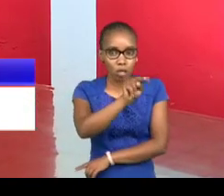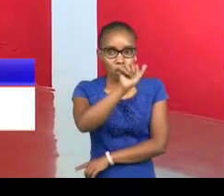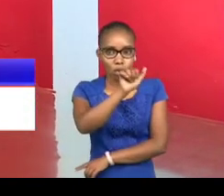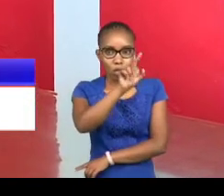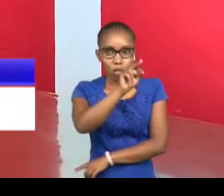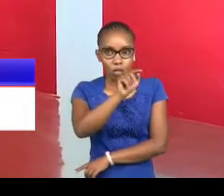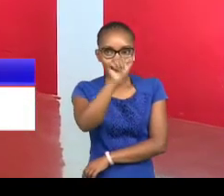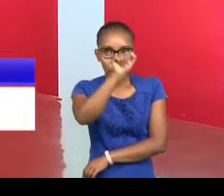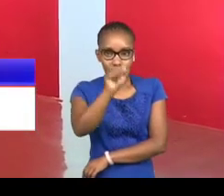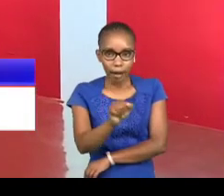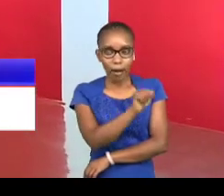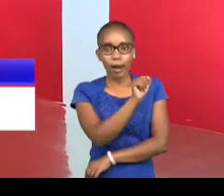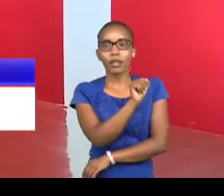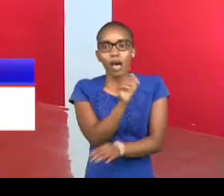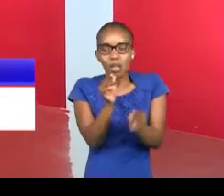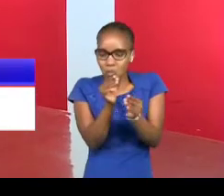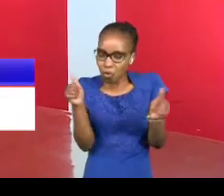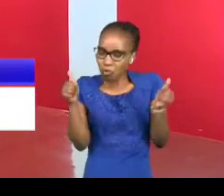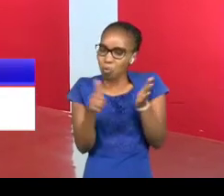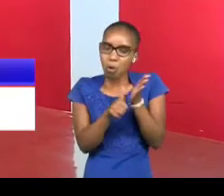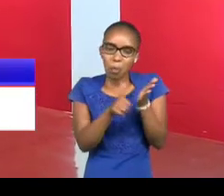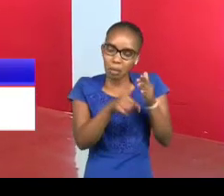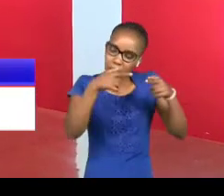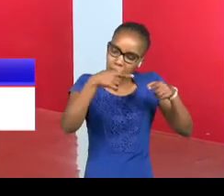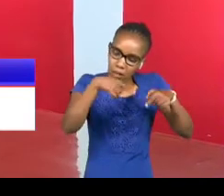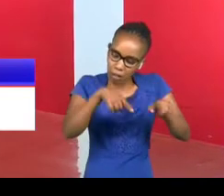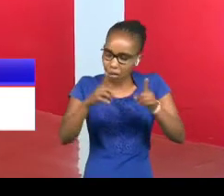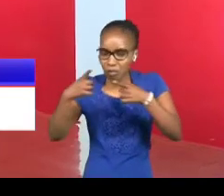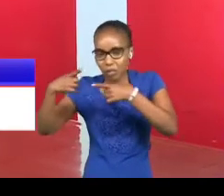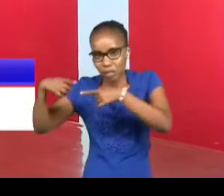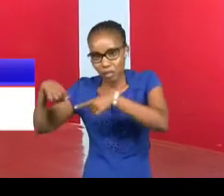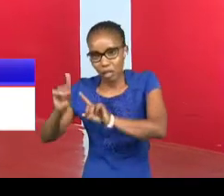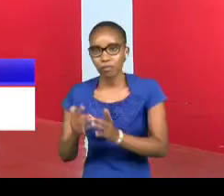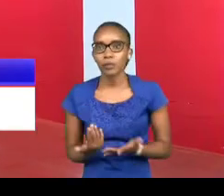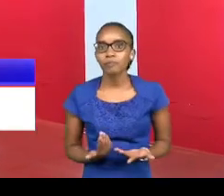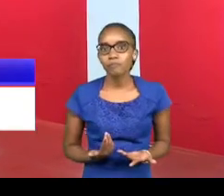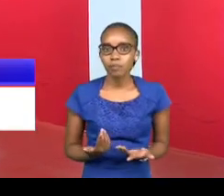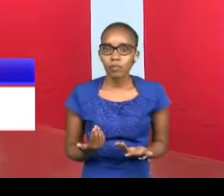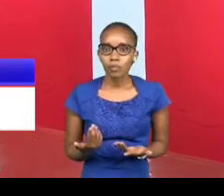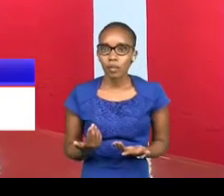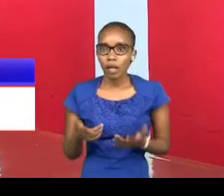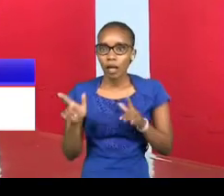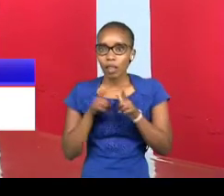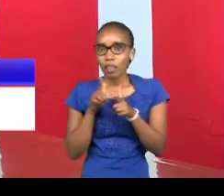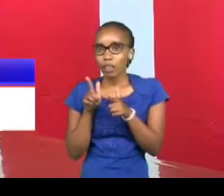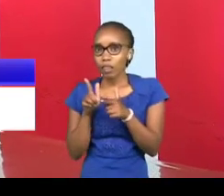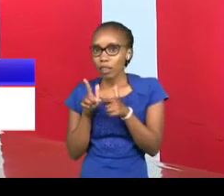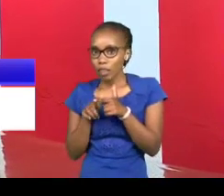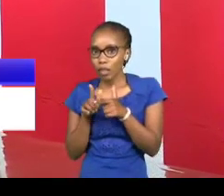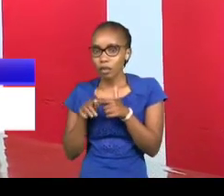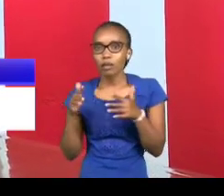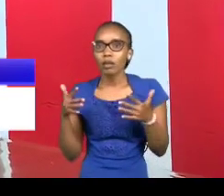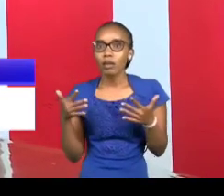law into their own hands and resorting to self-help